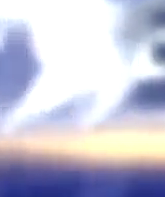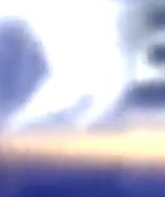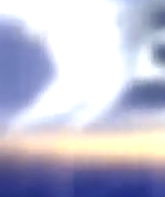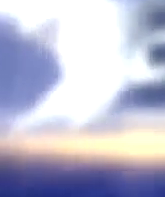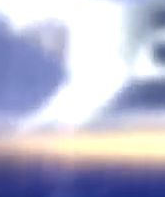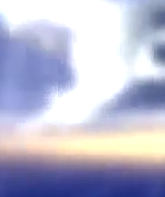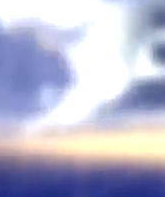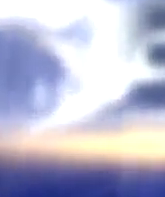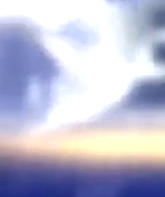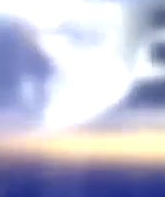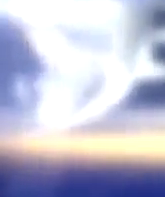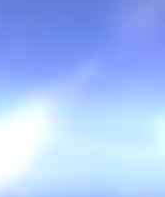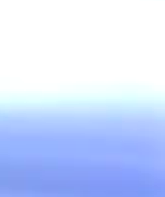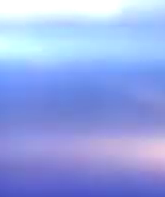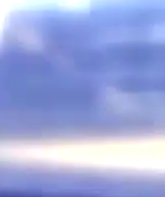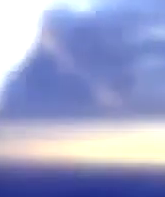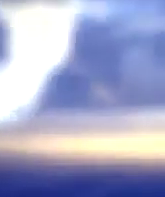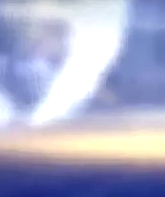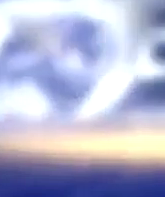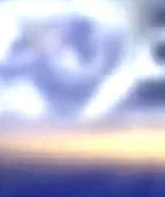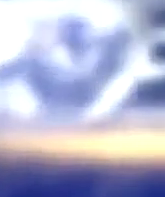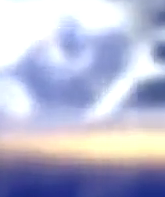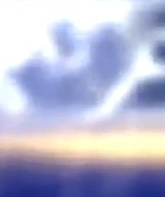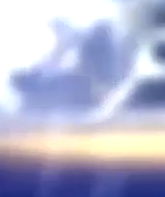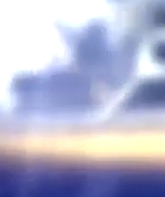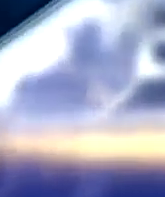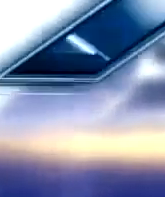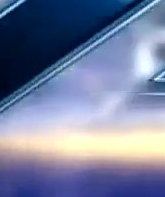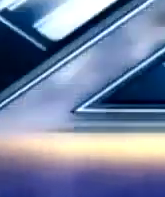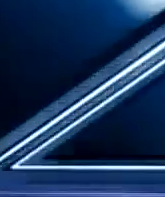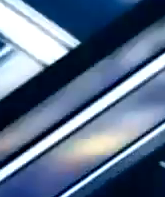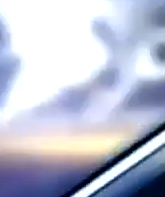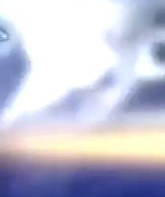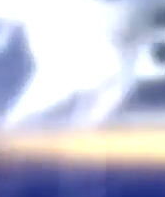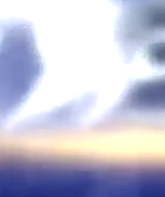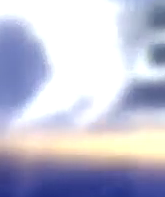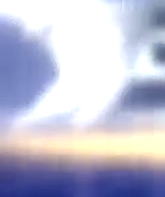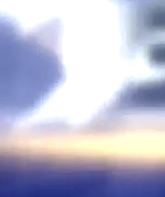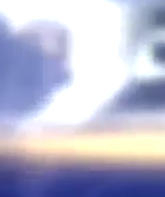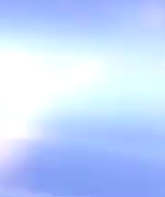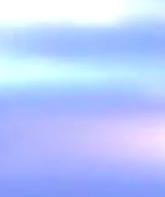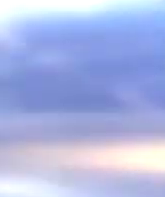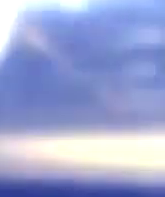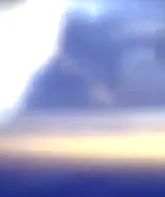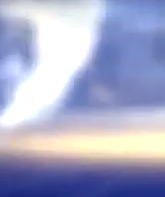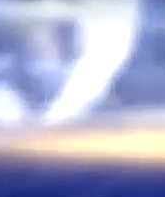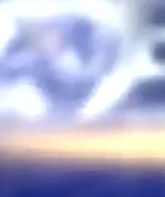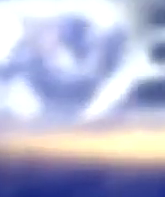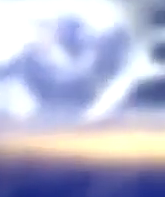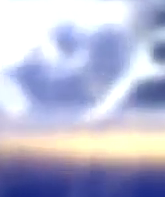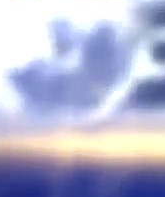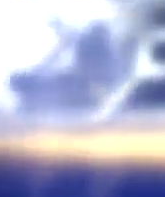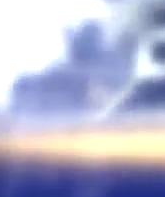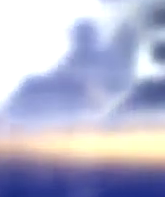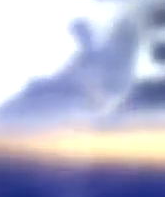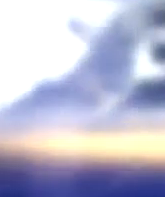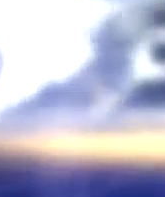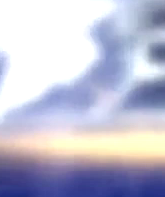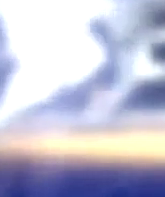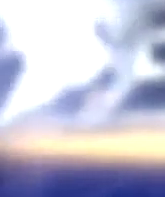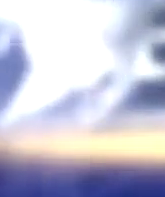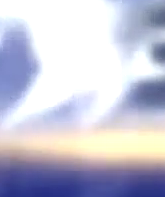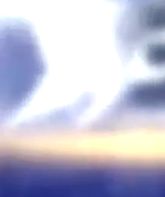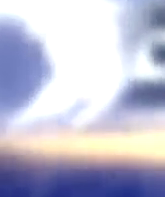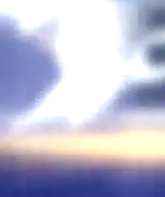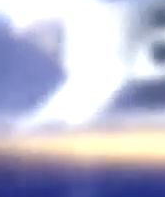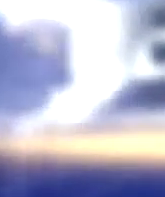The takeover is being seen as a move by UPS to expand its business in Europe. And a regional business, the Inter-American Development Bank is ramping up lending for